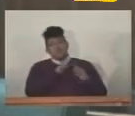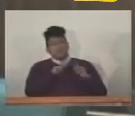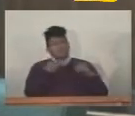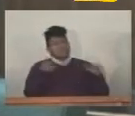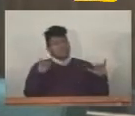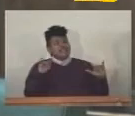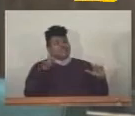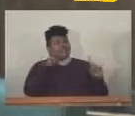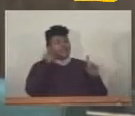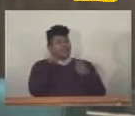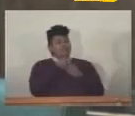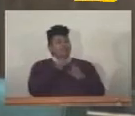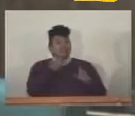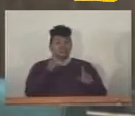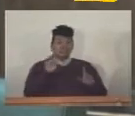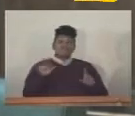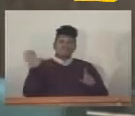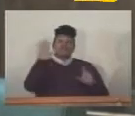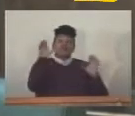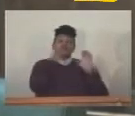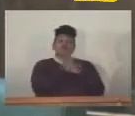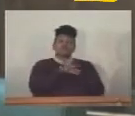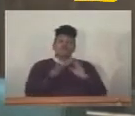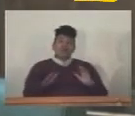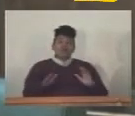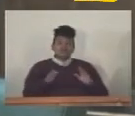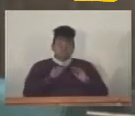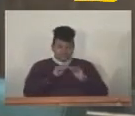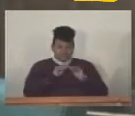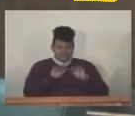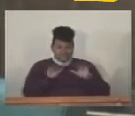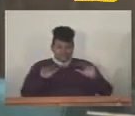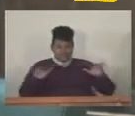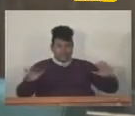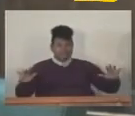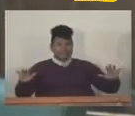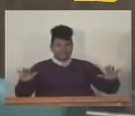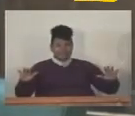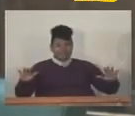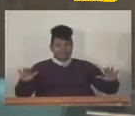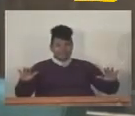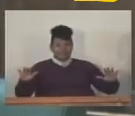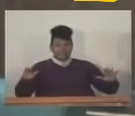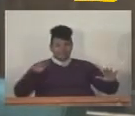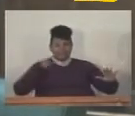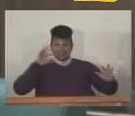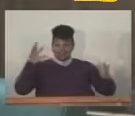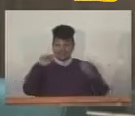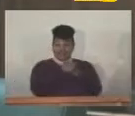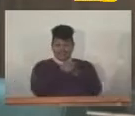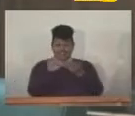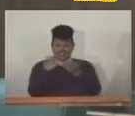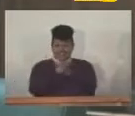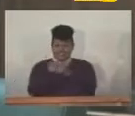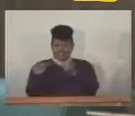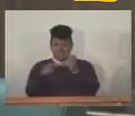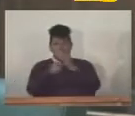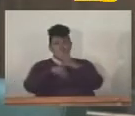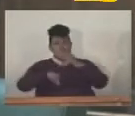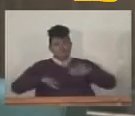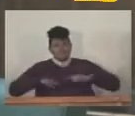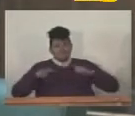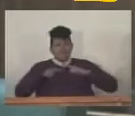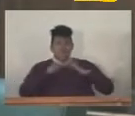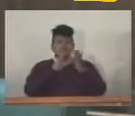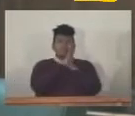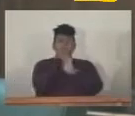the implications of their criminality disseminates and deteriorates the quality of life and peace of mind